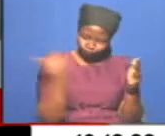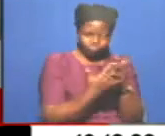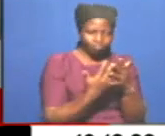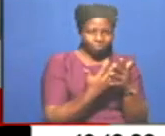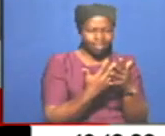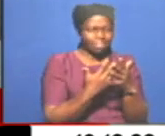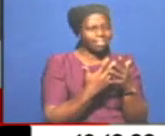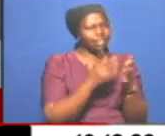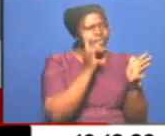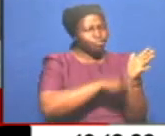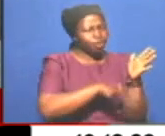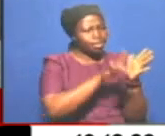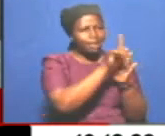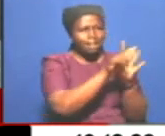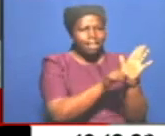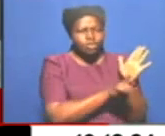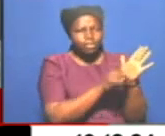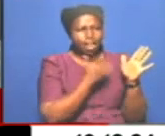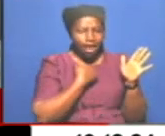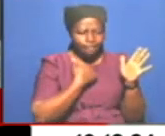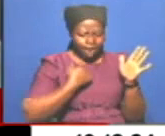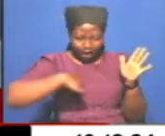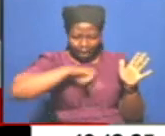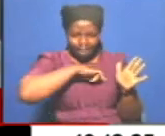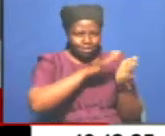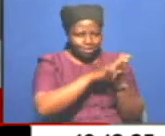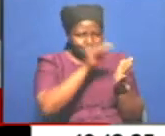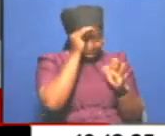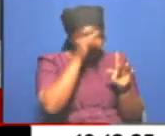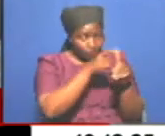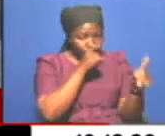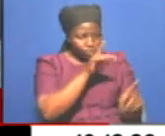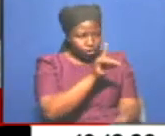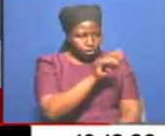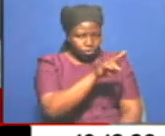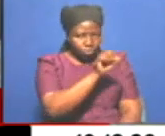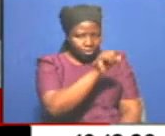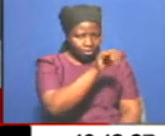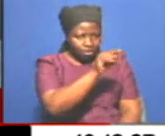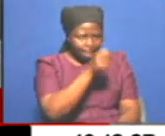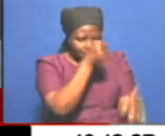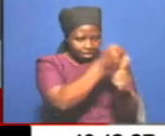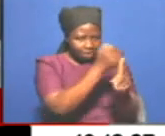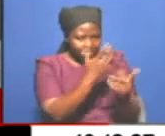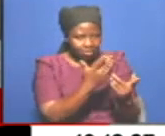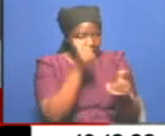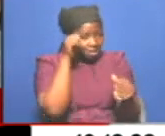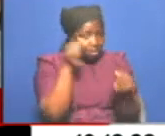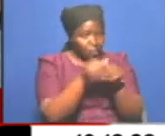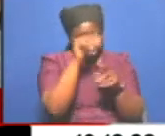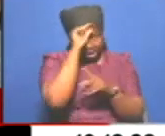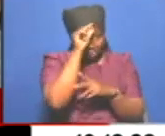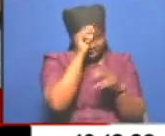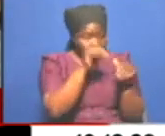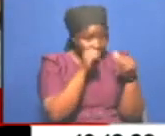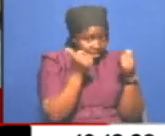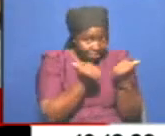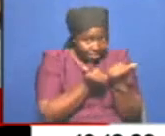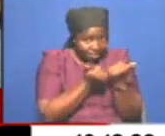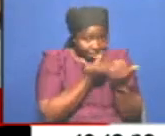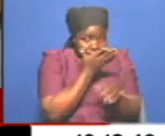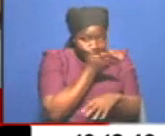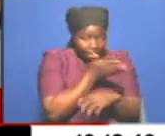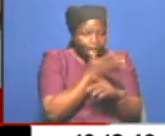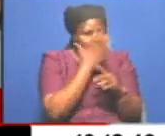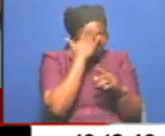lessons have we picked up from the Dusit D2 attack? I remember government agencies were on the receiving end because it was